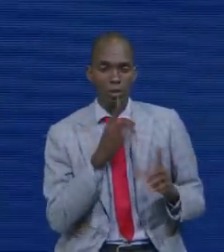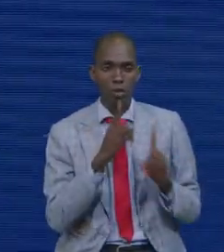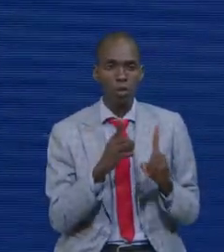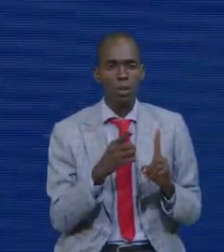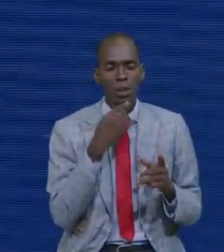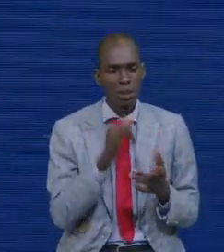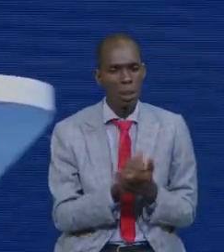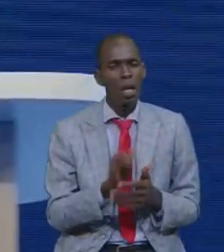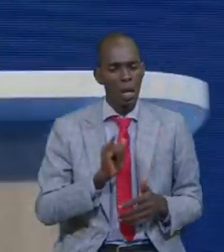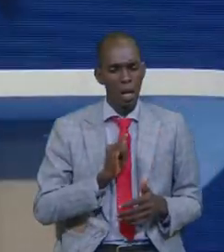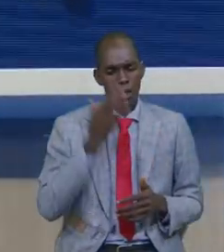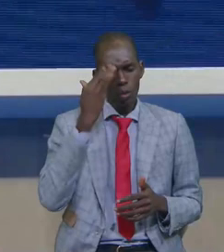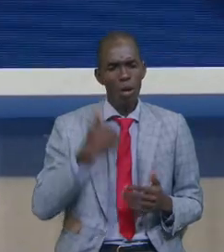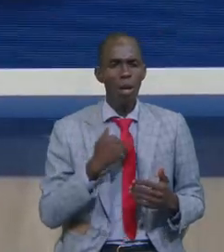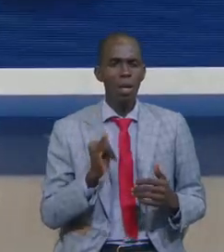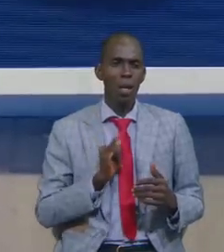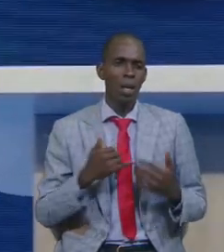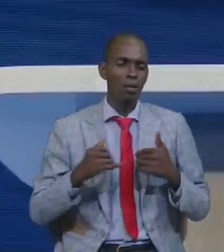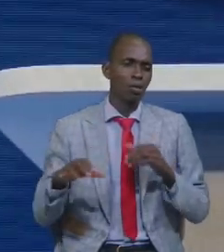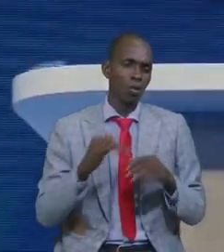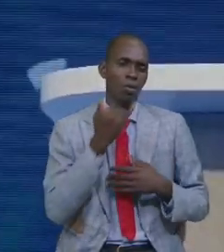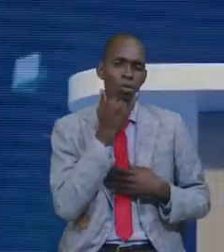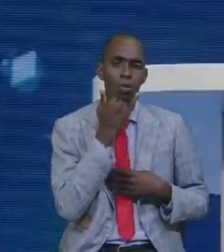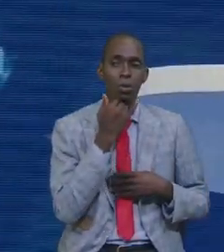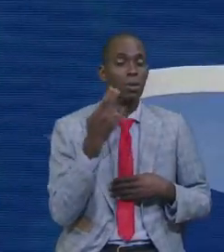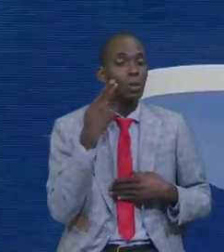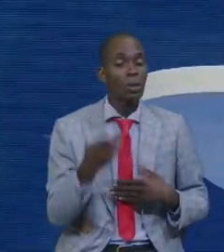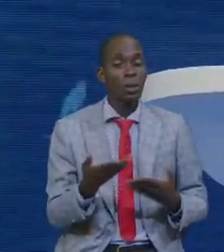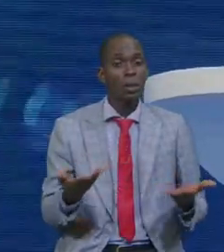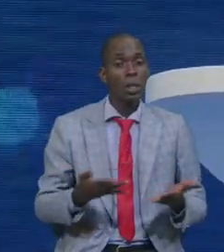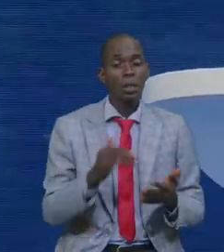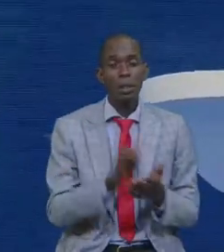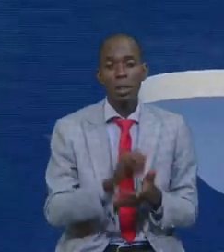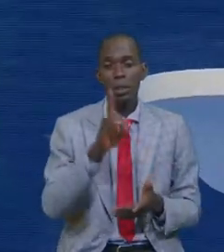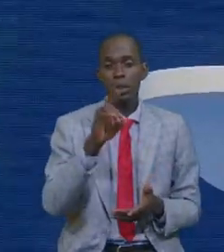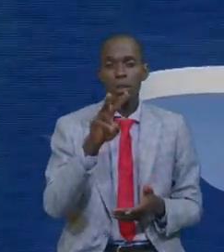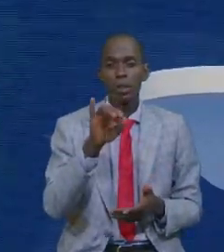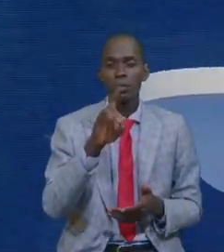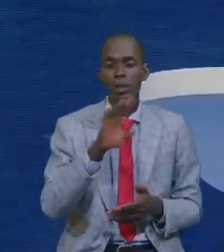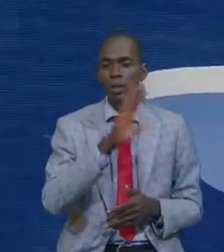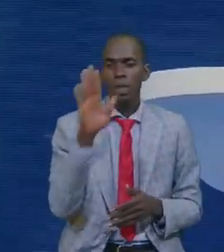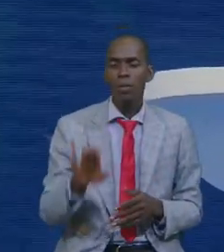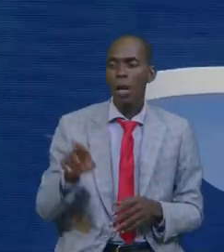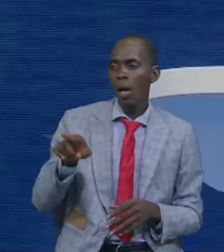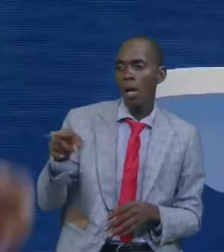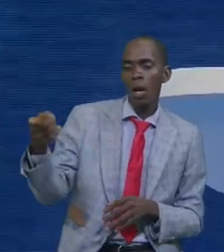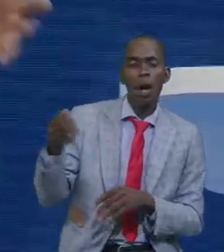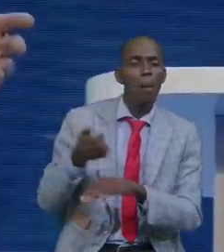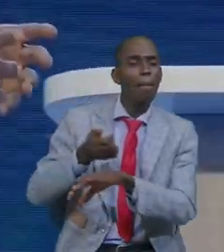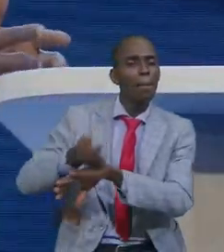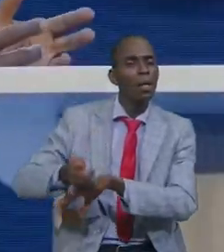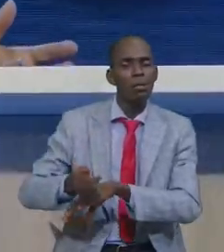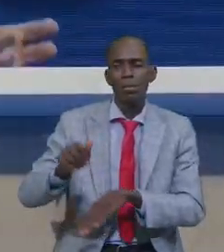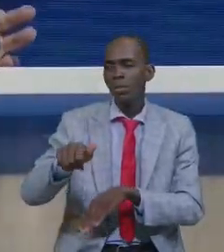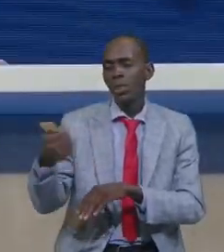he didn't lay the blame on Beersheba. He didn't lay the blame on somebody else.